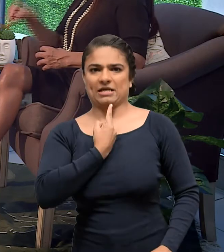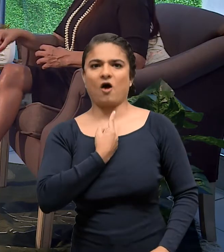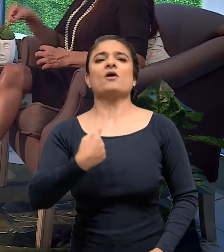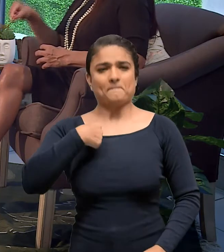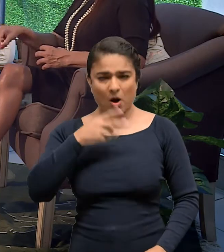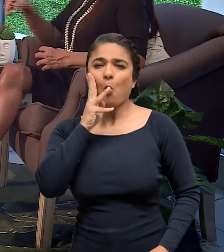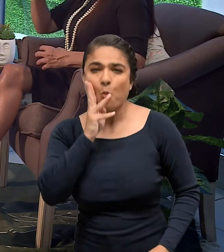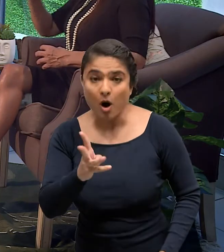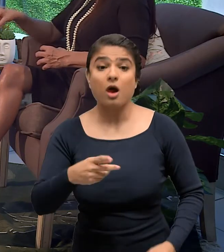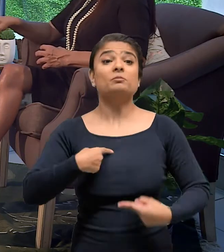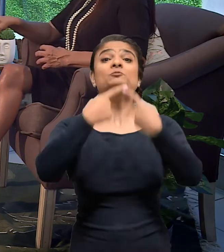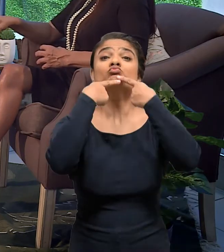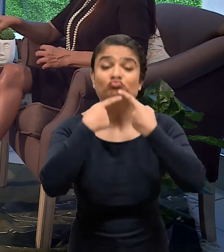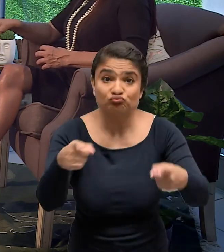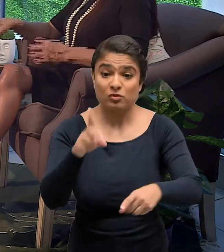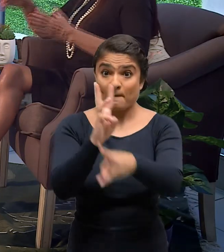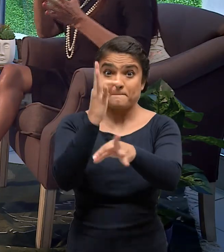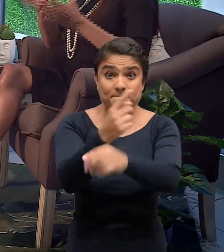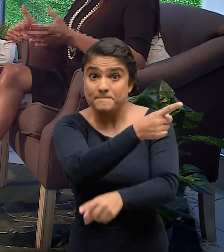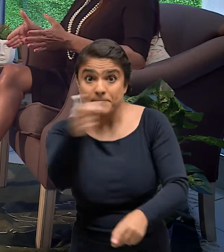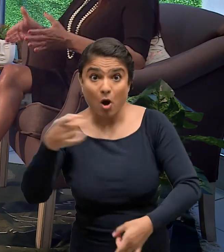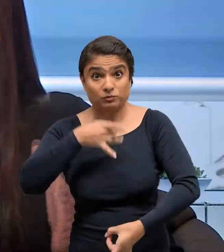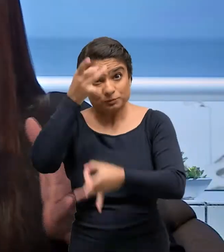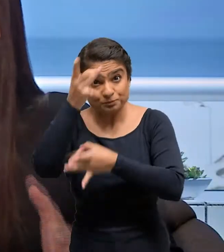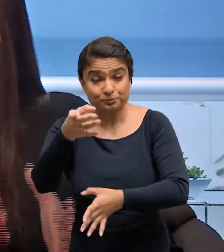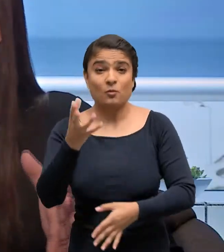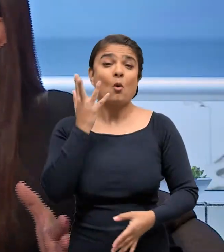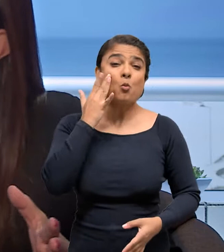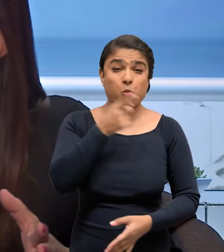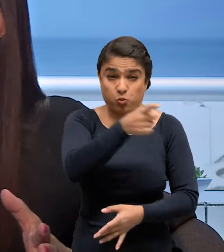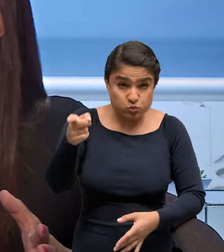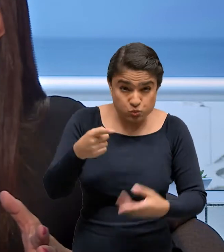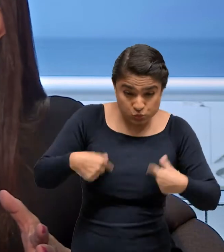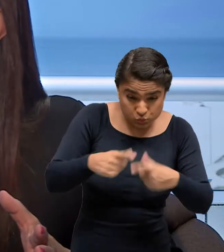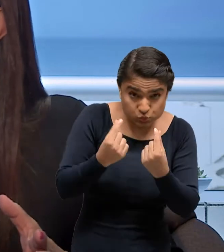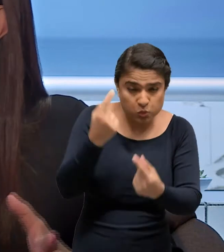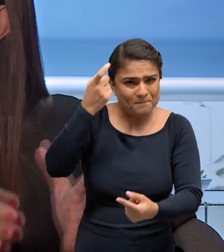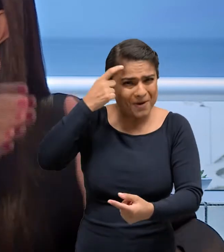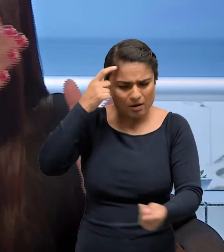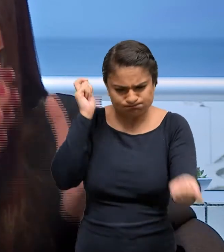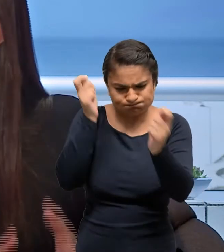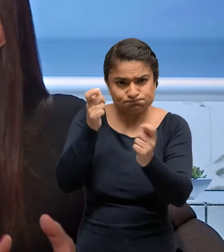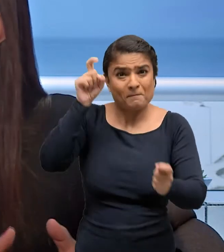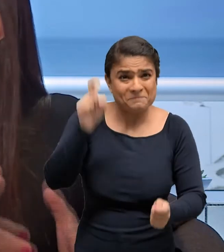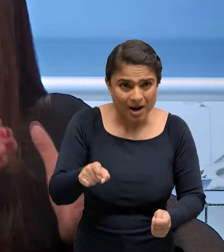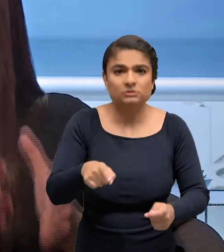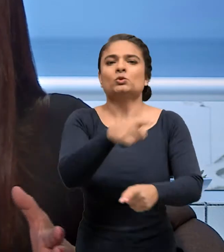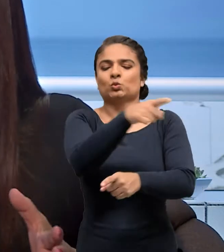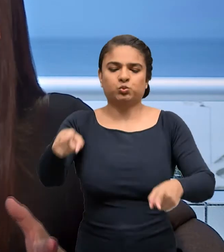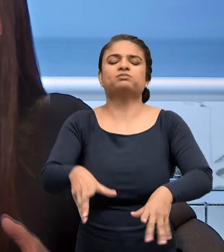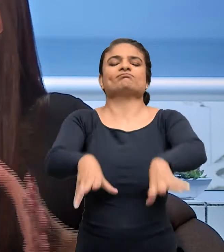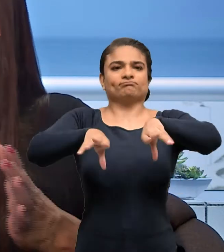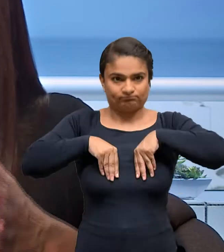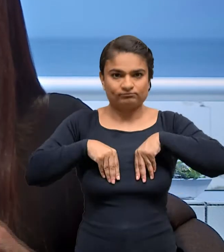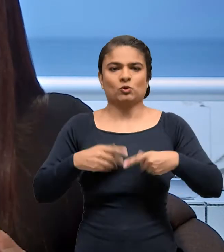want to say a message to parents. You need to make that mind shift of accepting your